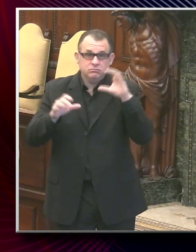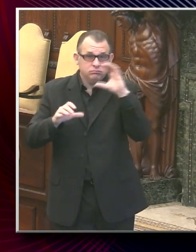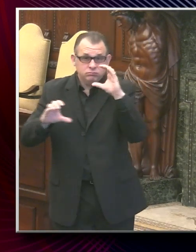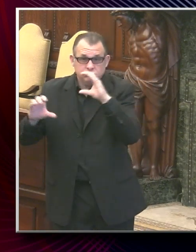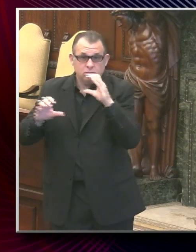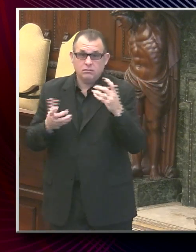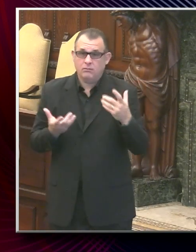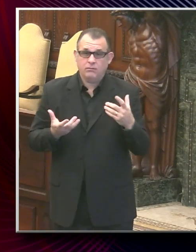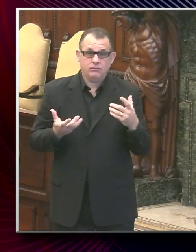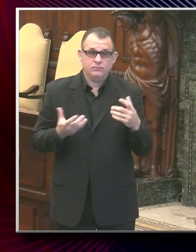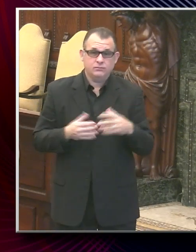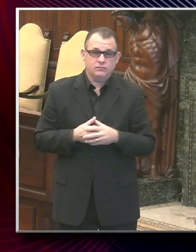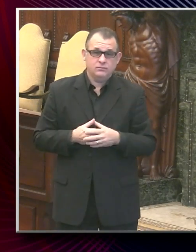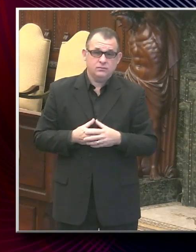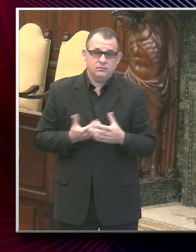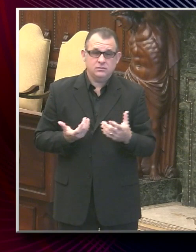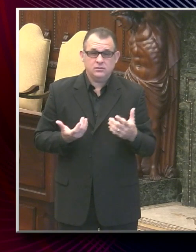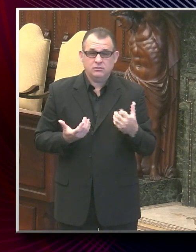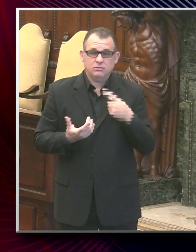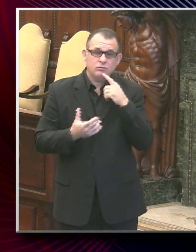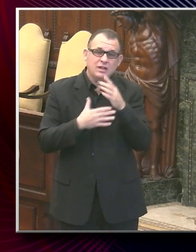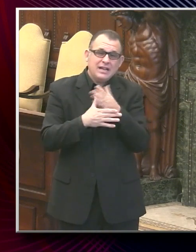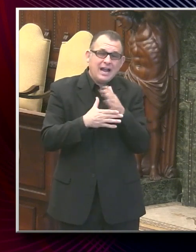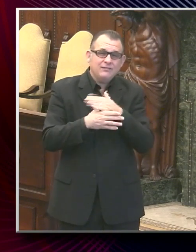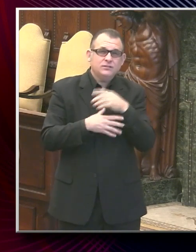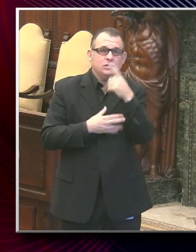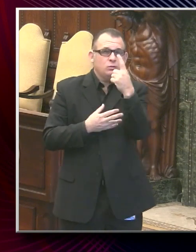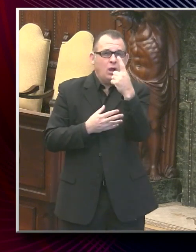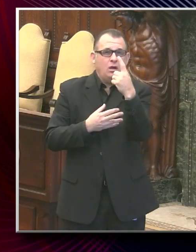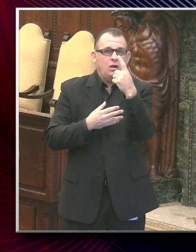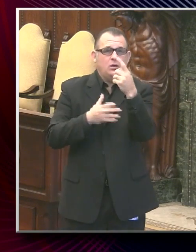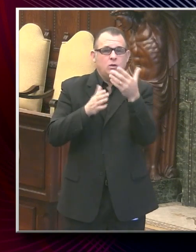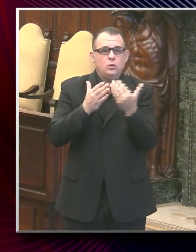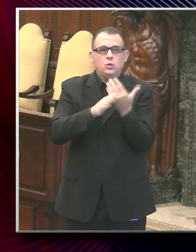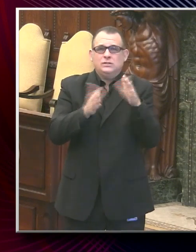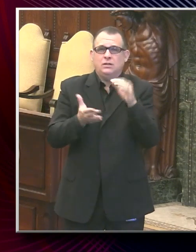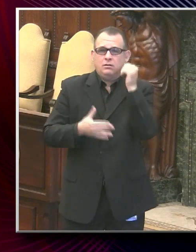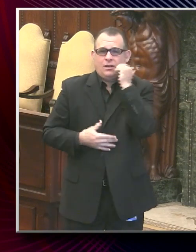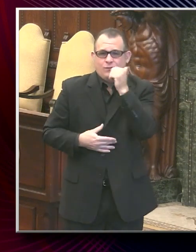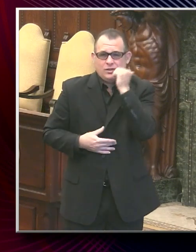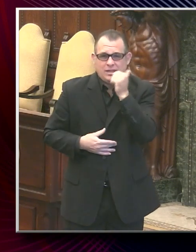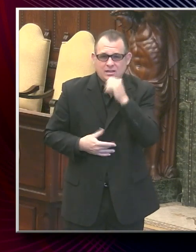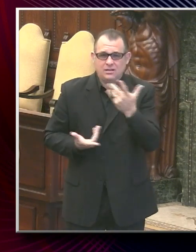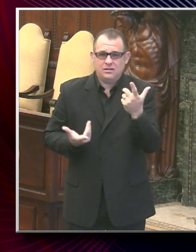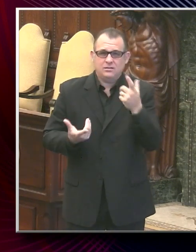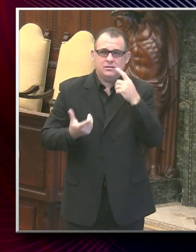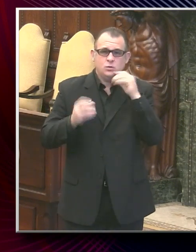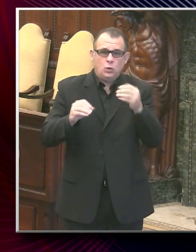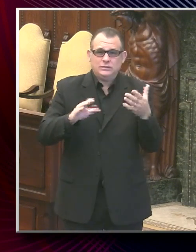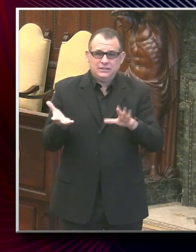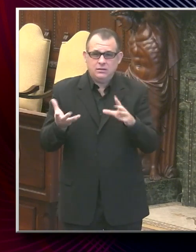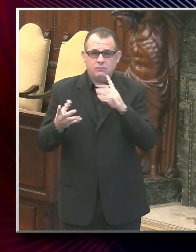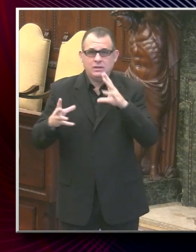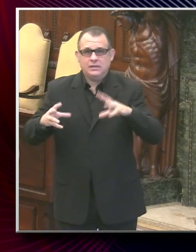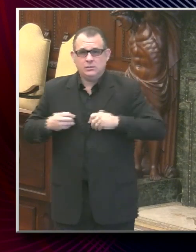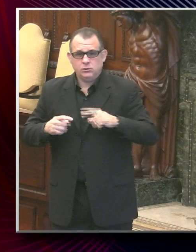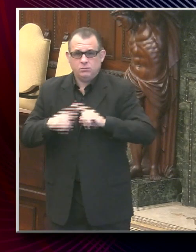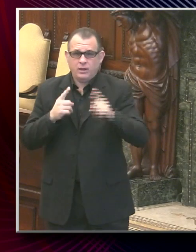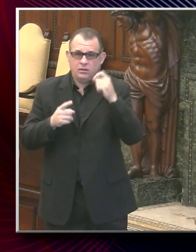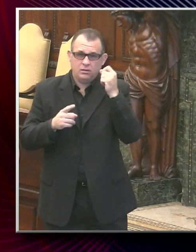past, but we're averaging about 1 new death per day. No death is acceptable, but that's much lower than we were some weeks